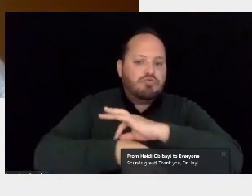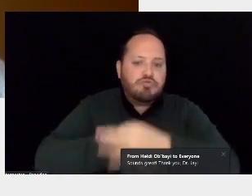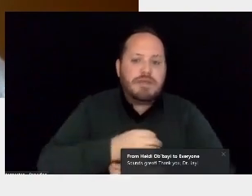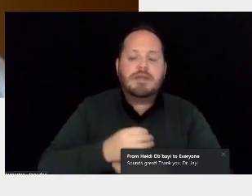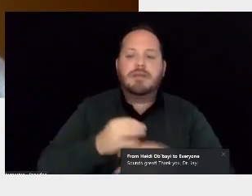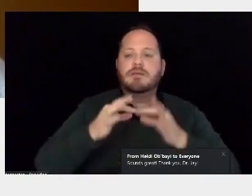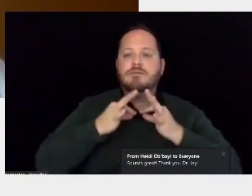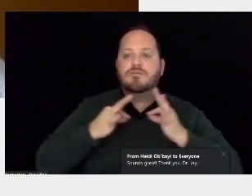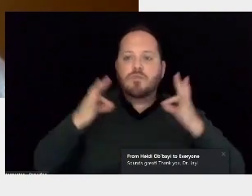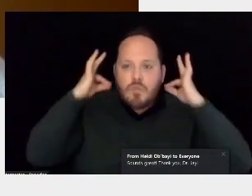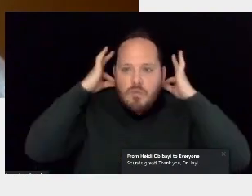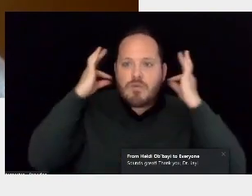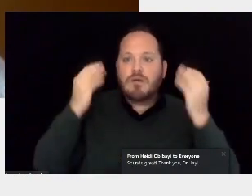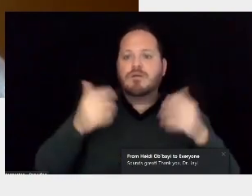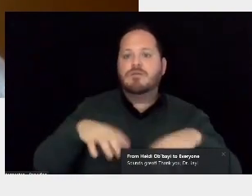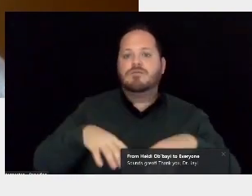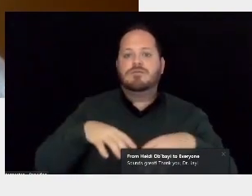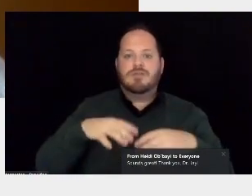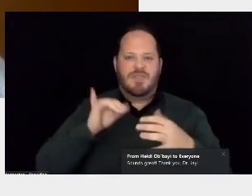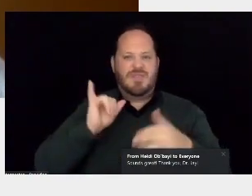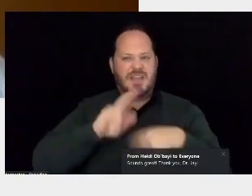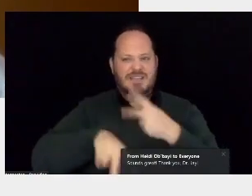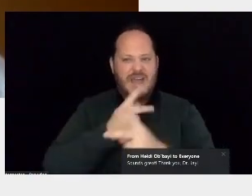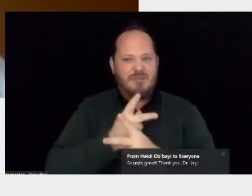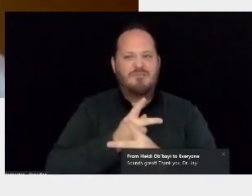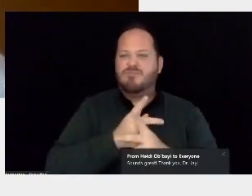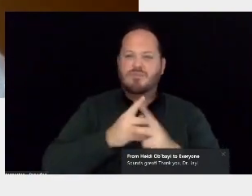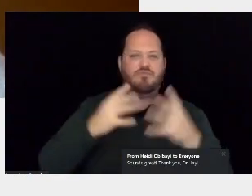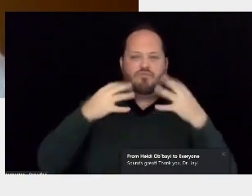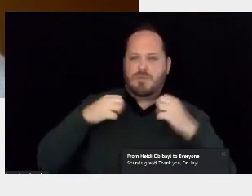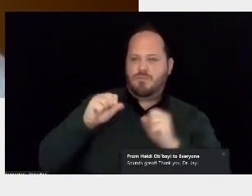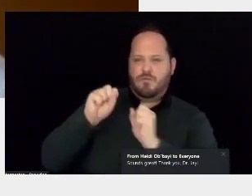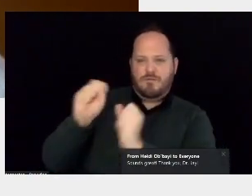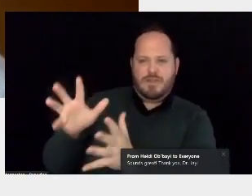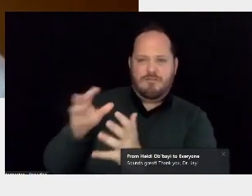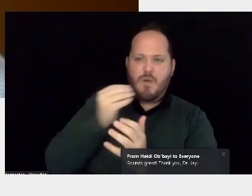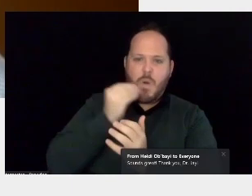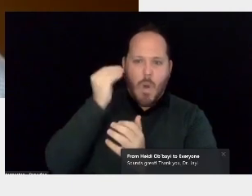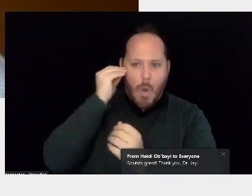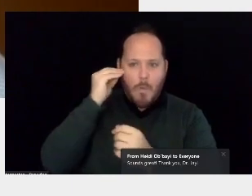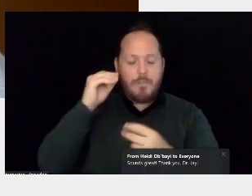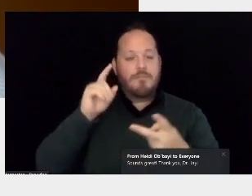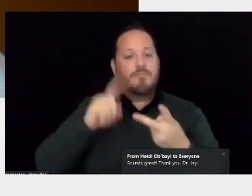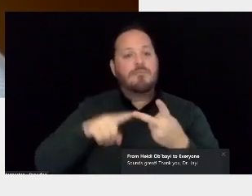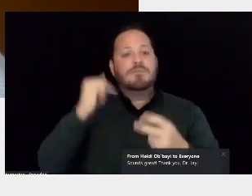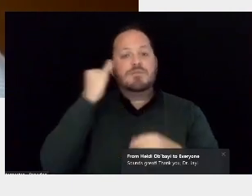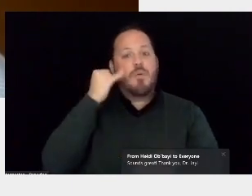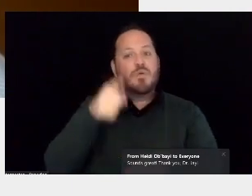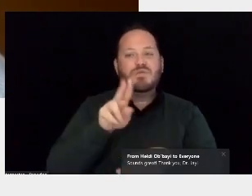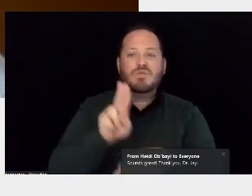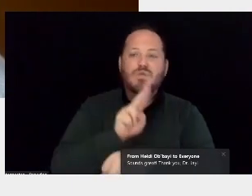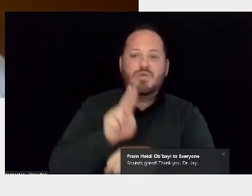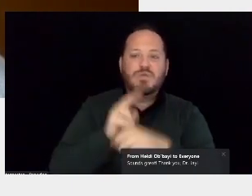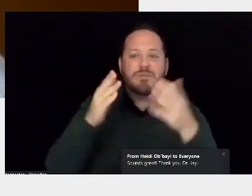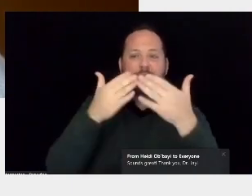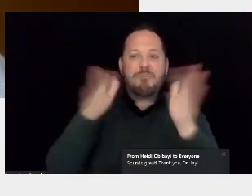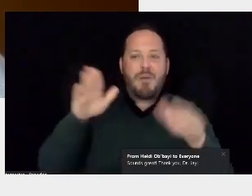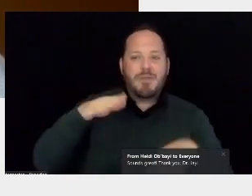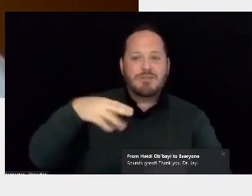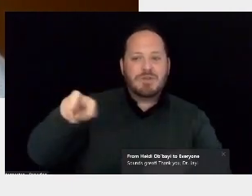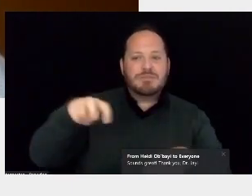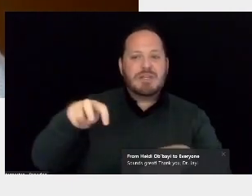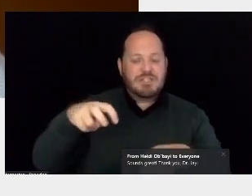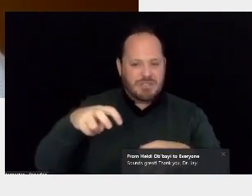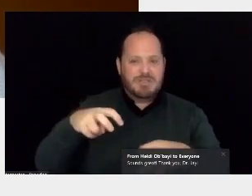If you don't need to wear things like that to your client's home, you shouldn't wear them. If you take mass transit, you should have lots of hand sanitizer available. Touch as little